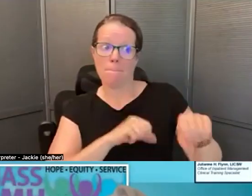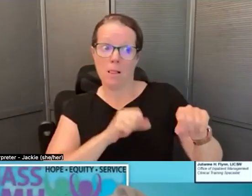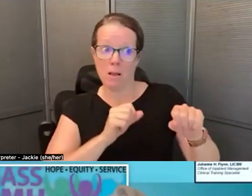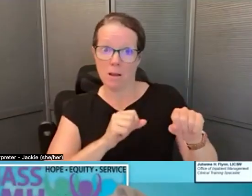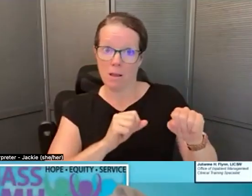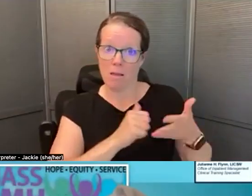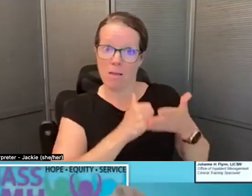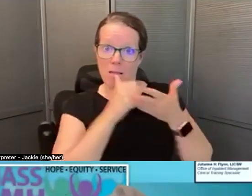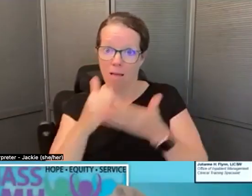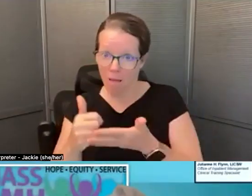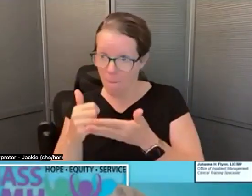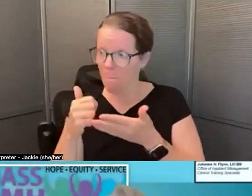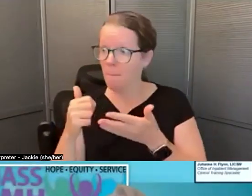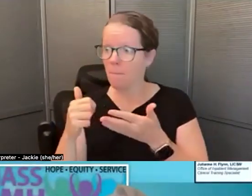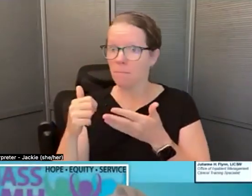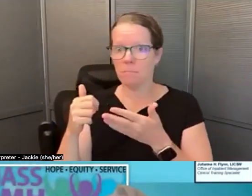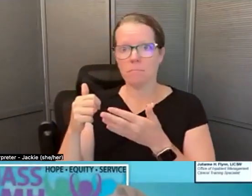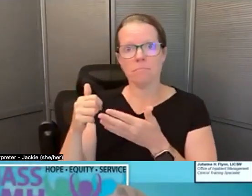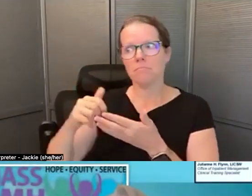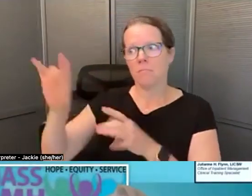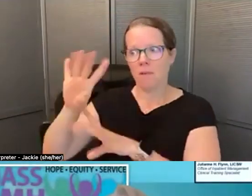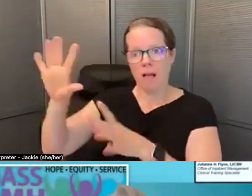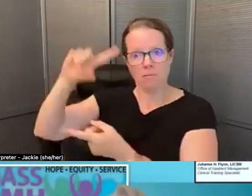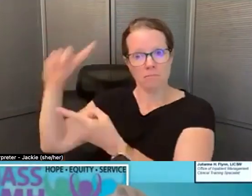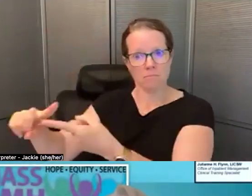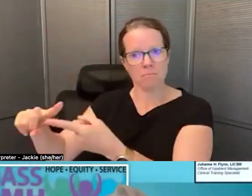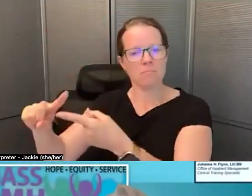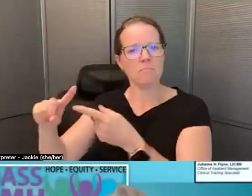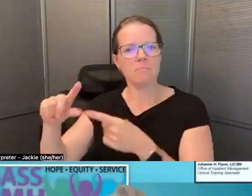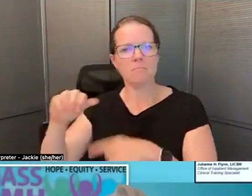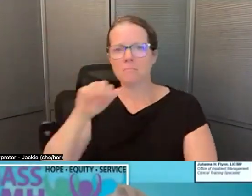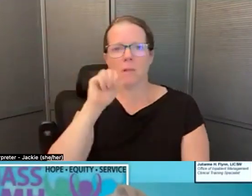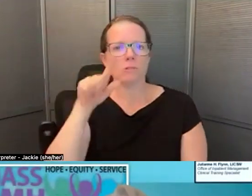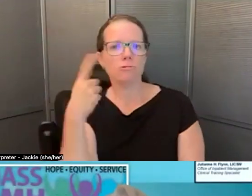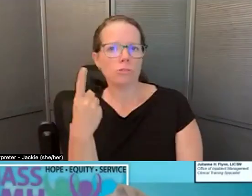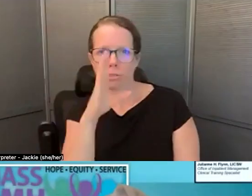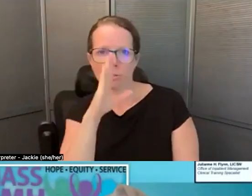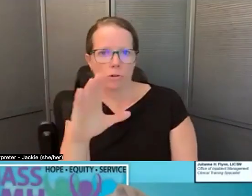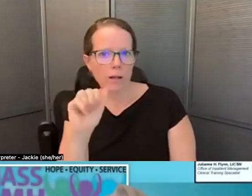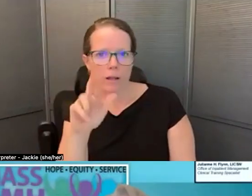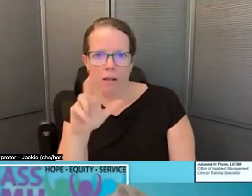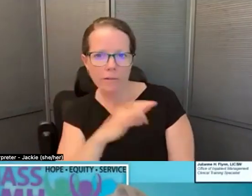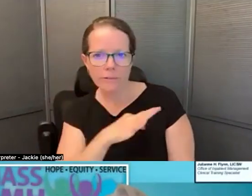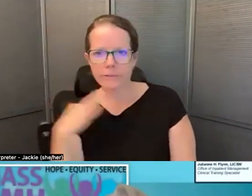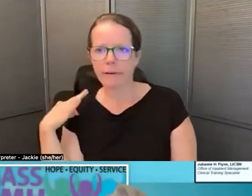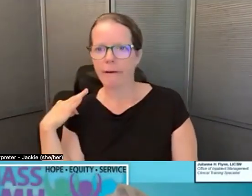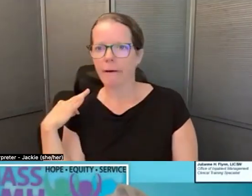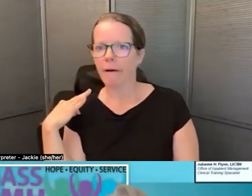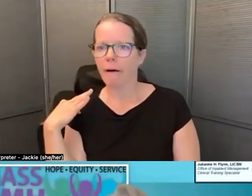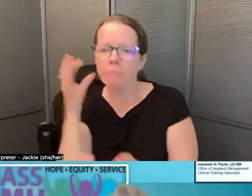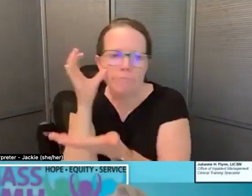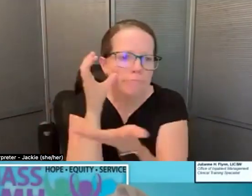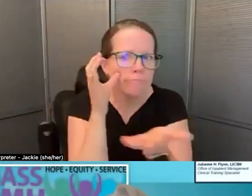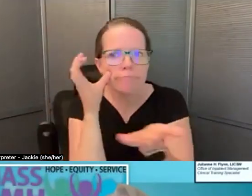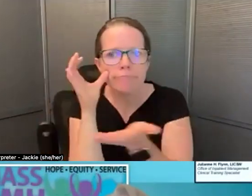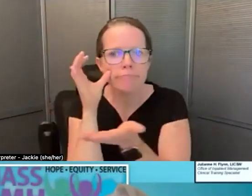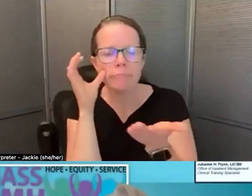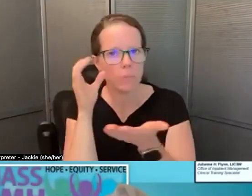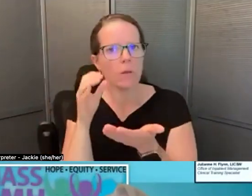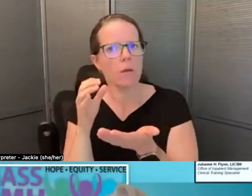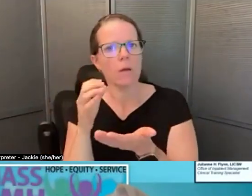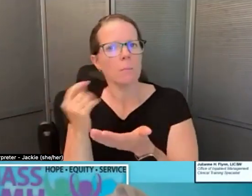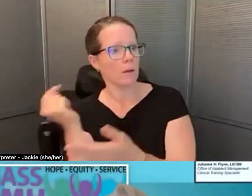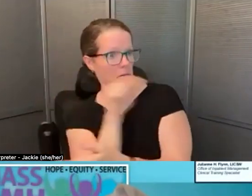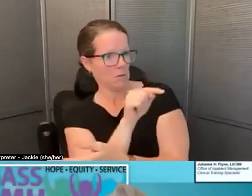to direct care staff and offering them a place to pause and reflect on the work? So there's a little bit more to that question, but I wanted to just pose